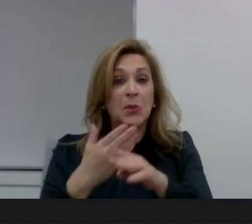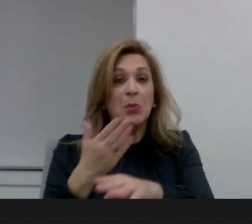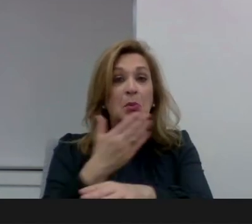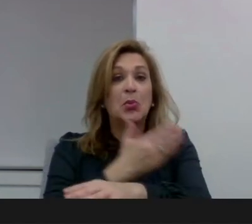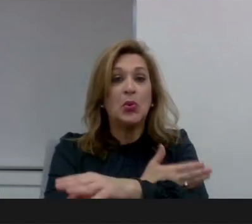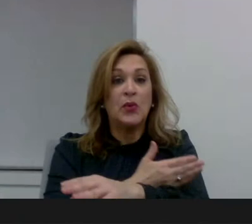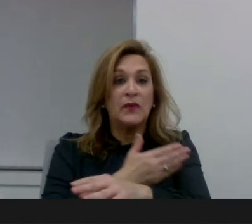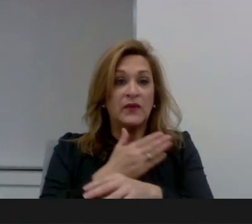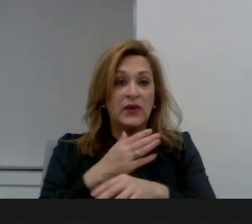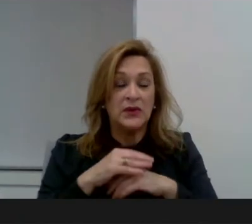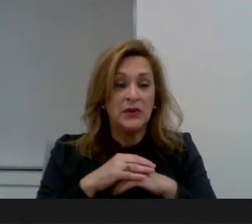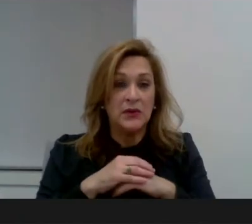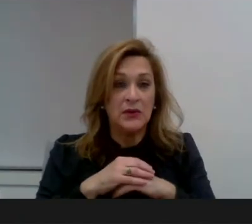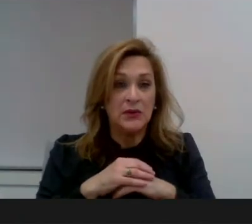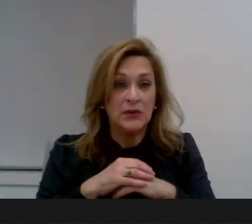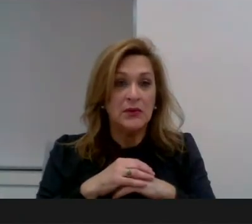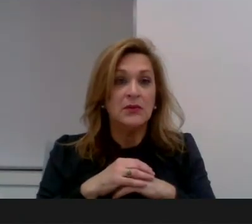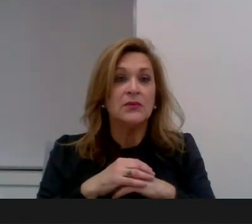route to